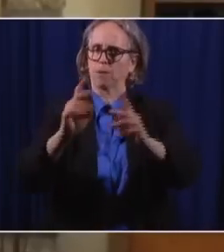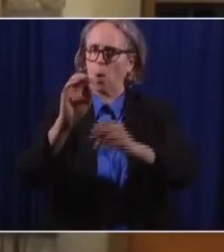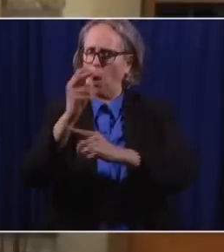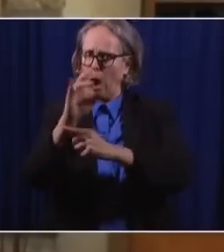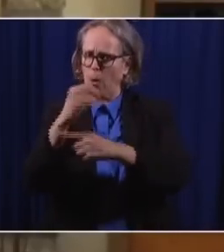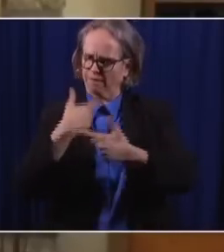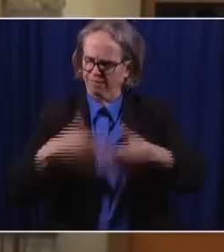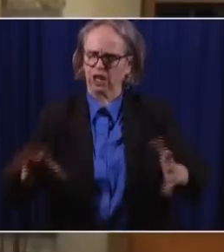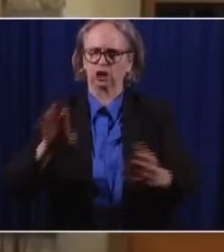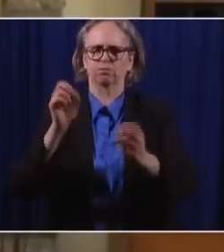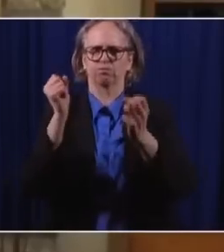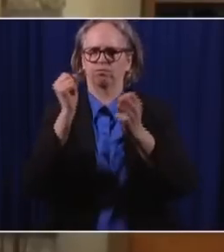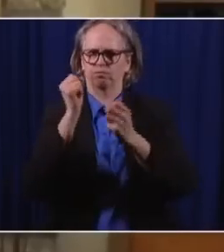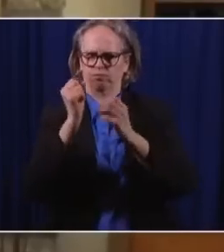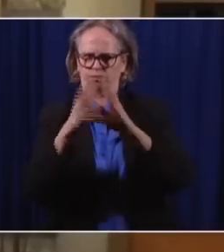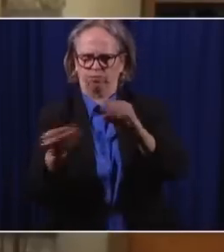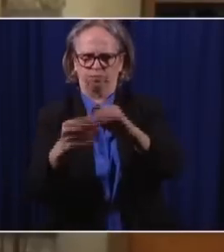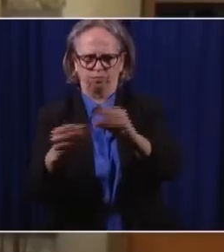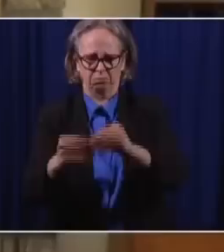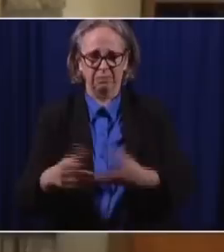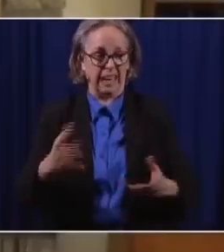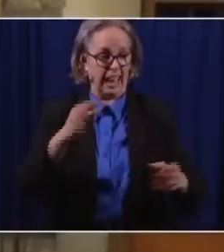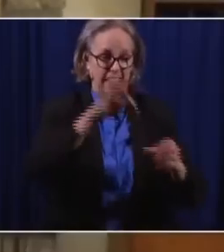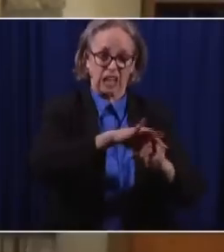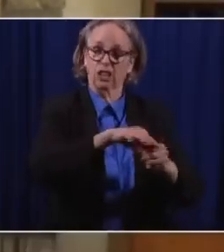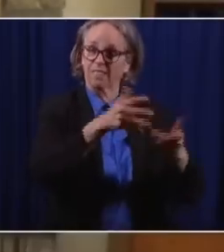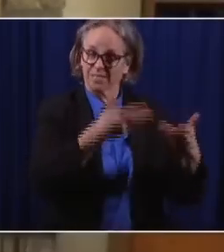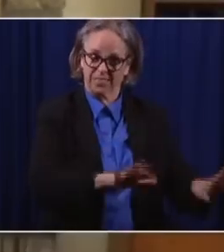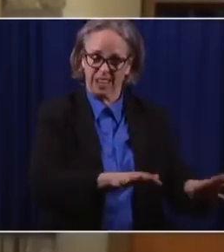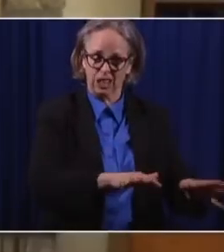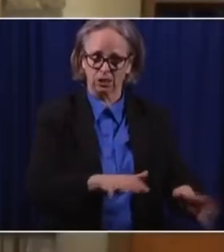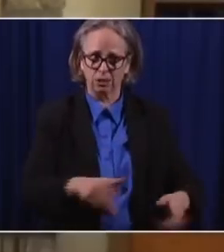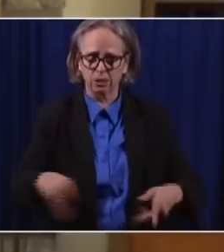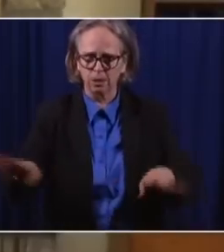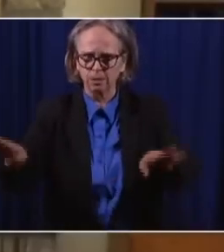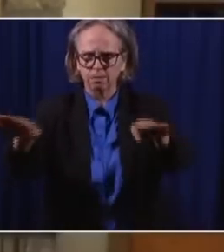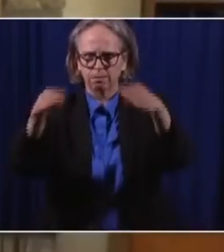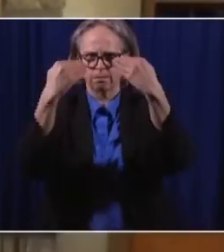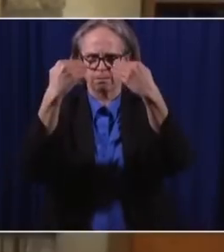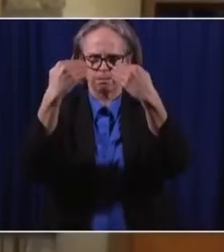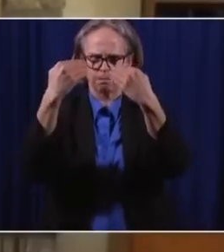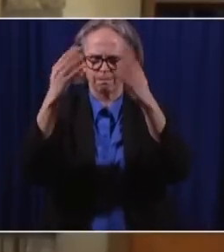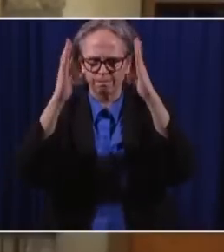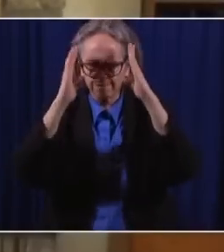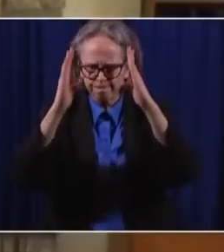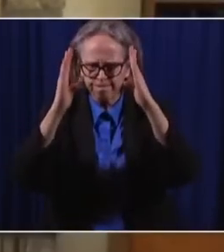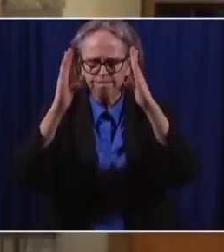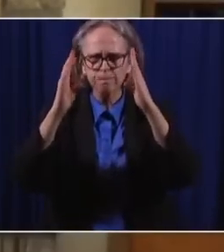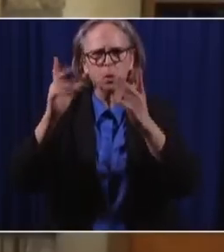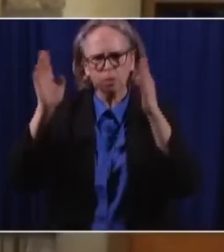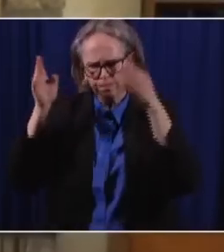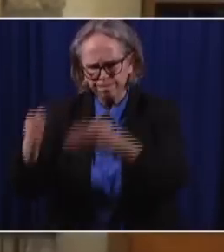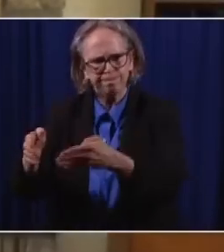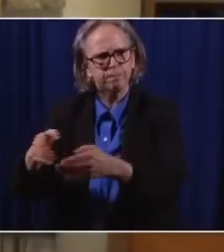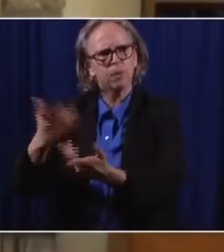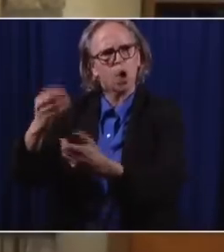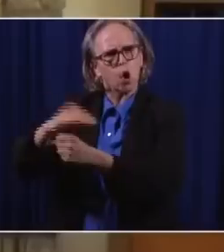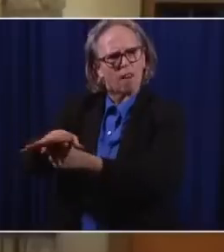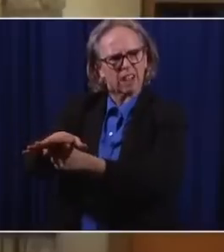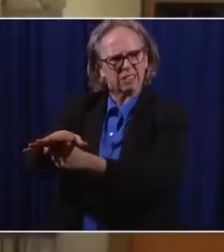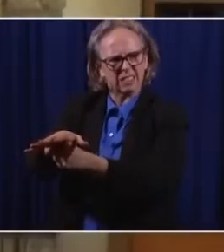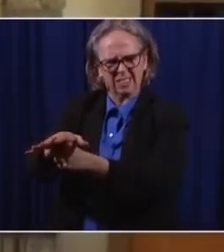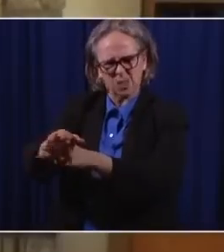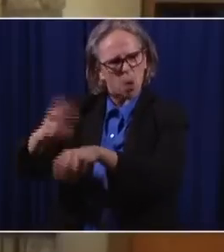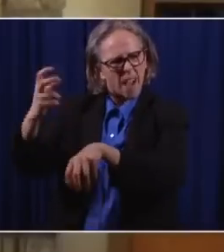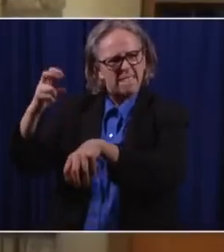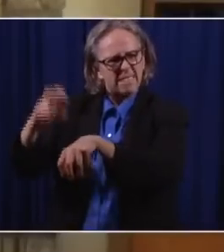we've got to refocus our efforts on this virus. This virus doesn't care if we voted for Donald Trump, doesn't care if we voted